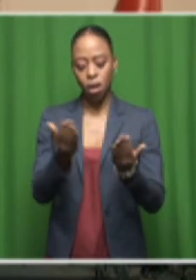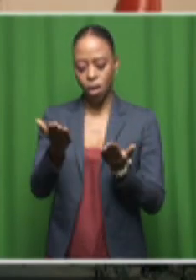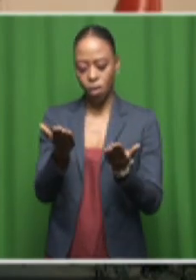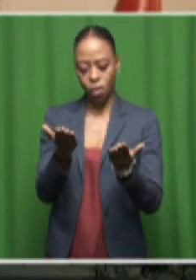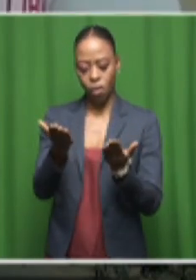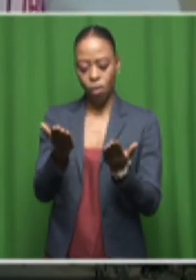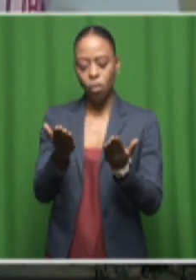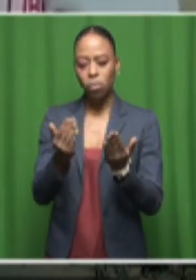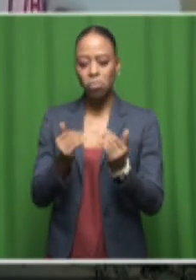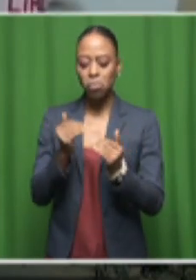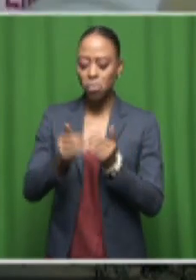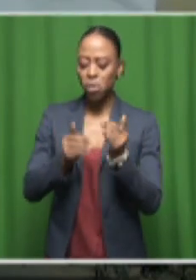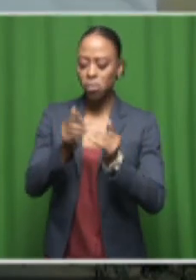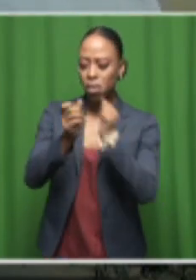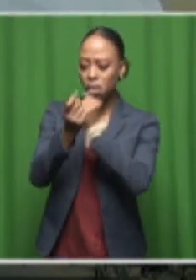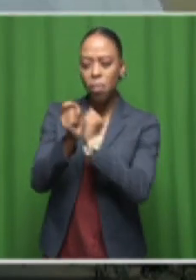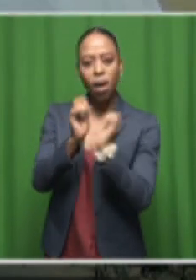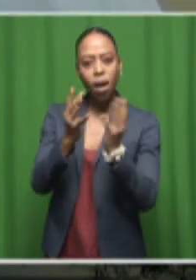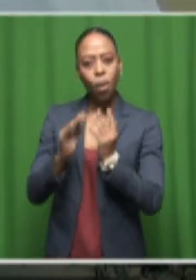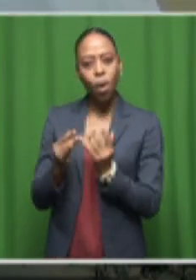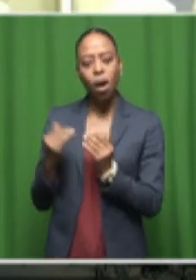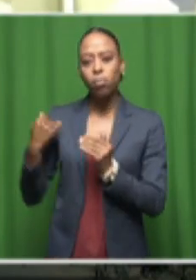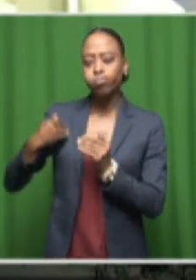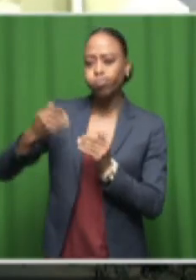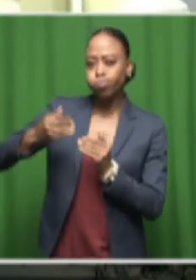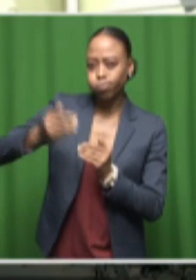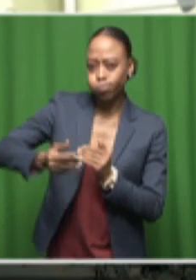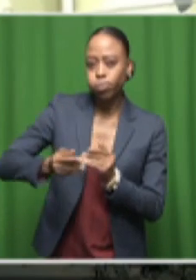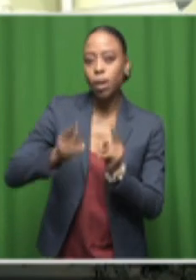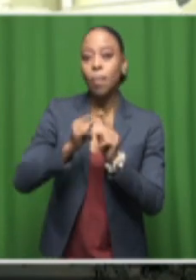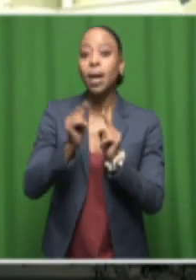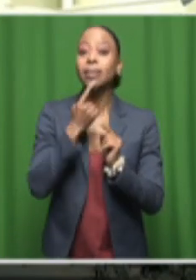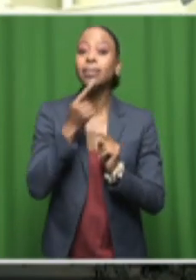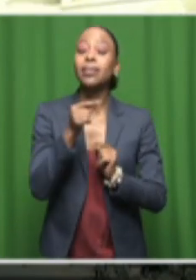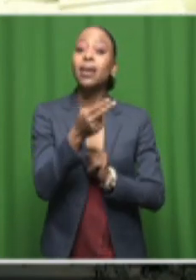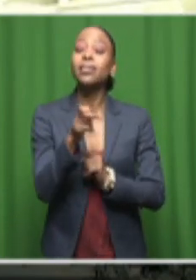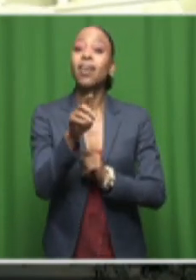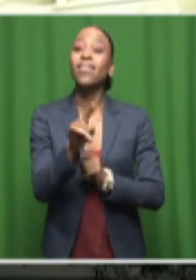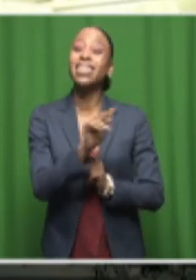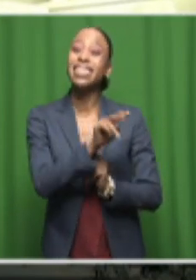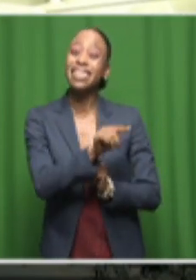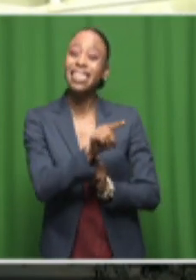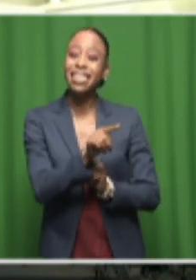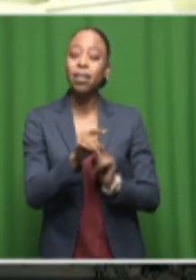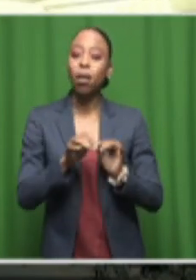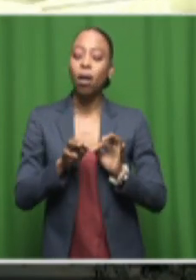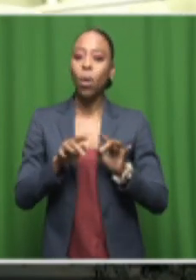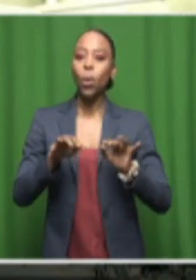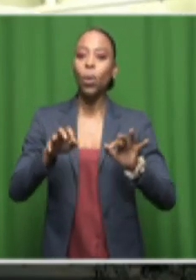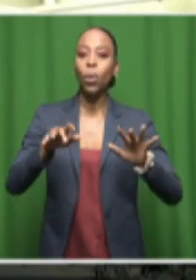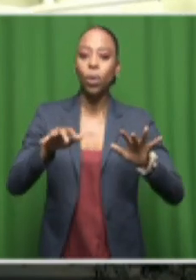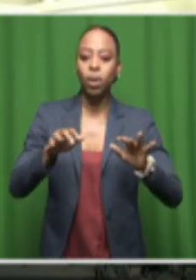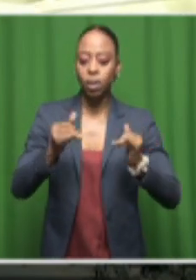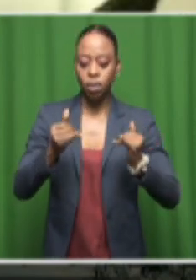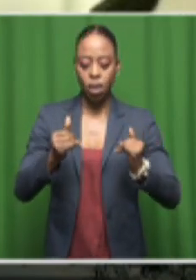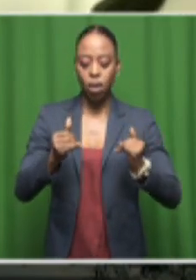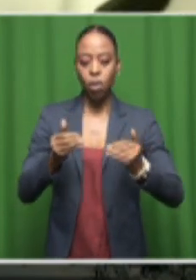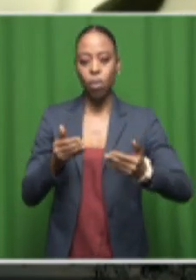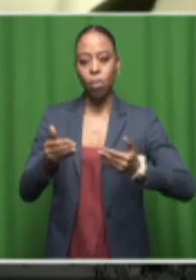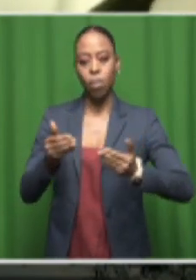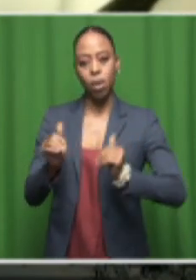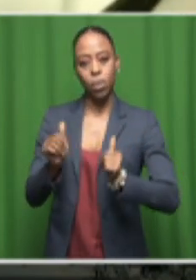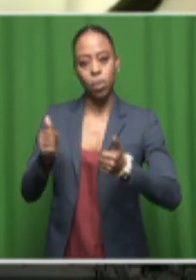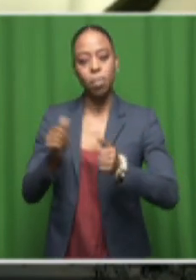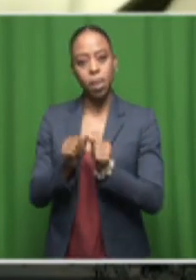trends over time, we see a trend that indicates that our HIV epidemic is reaching a plateauing phase. So we